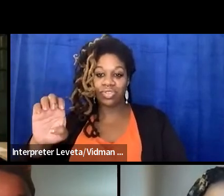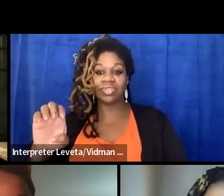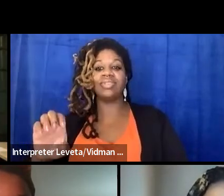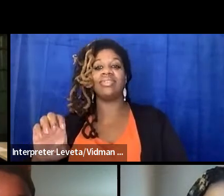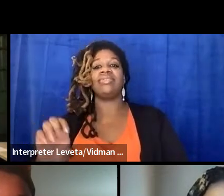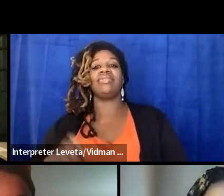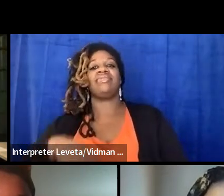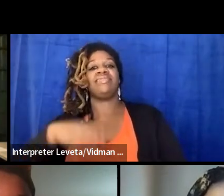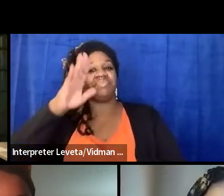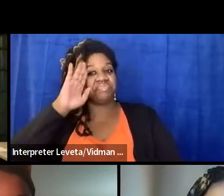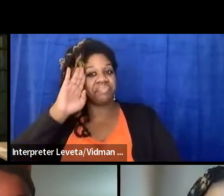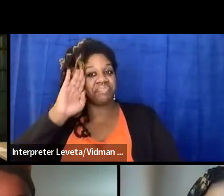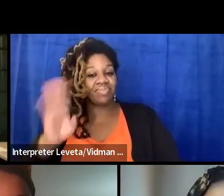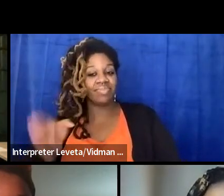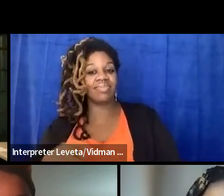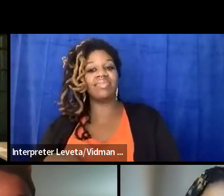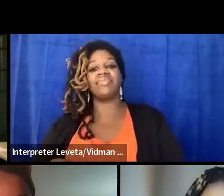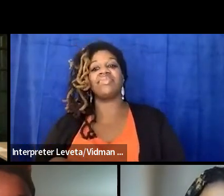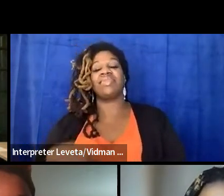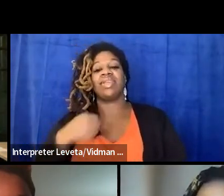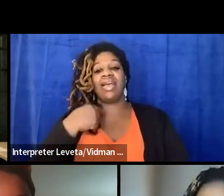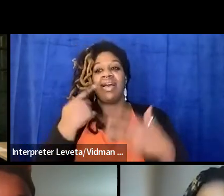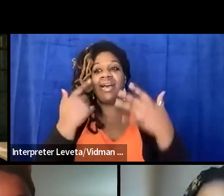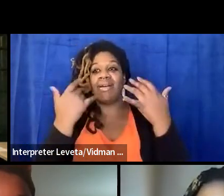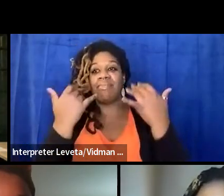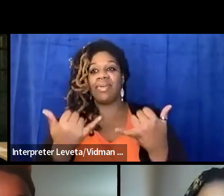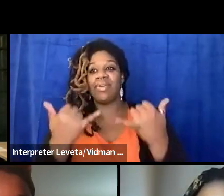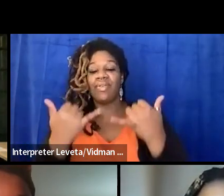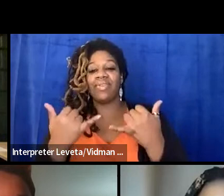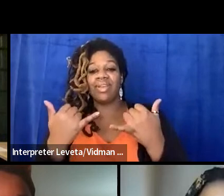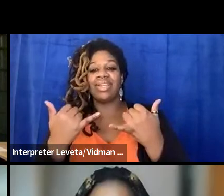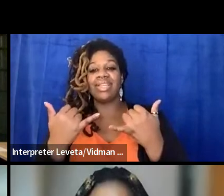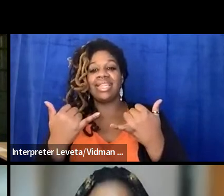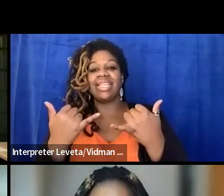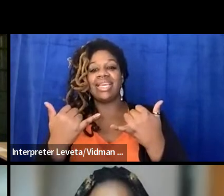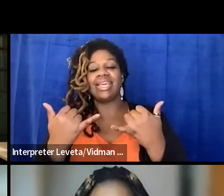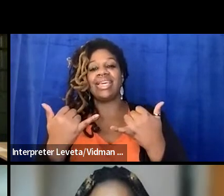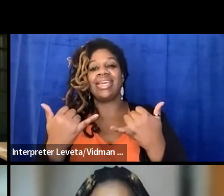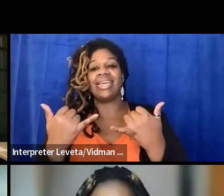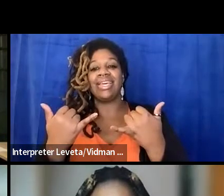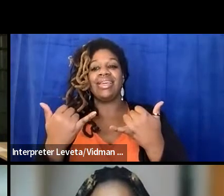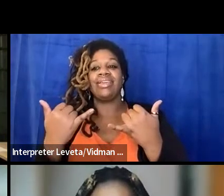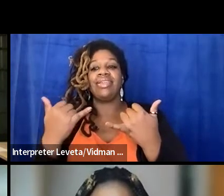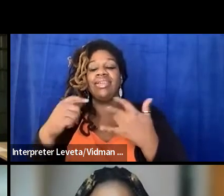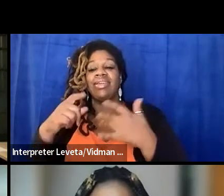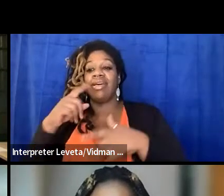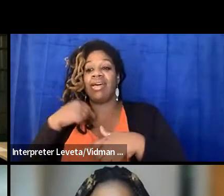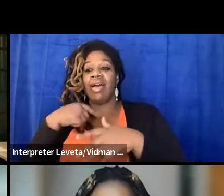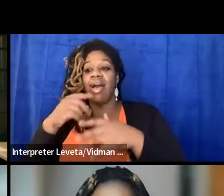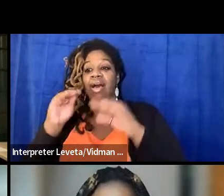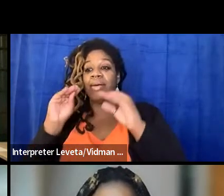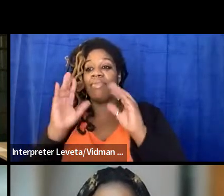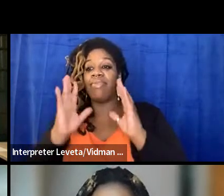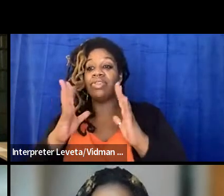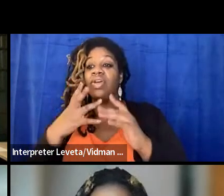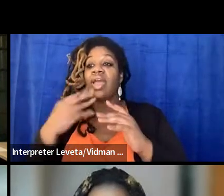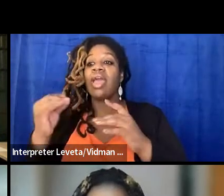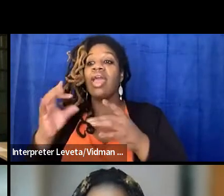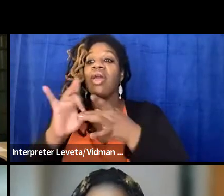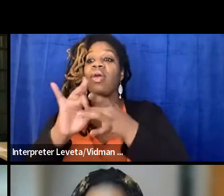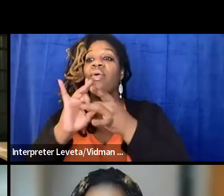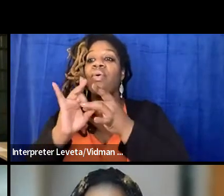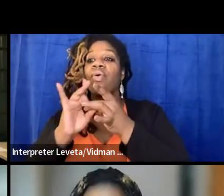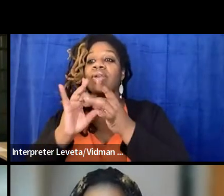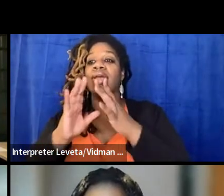Stanton Belfort. I am currently an associate professor and the program coordinator of biology here